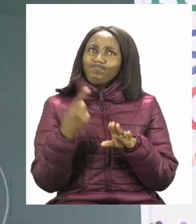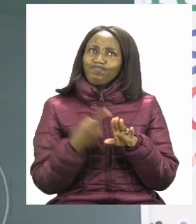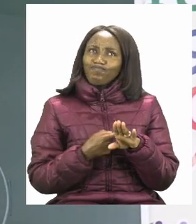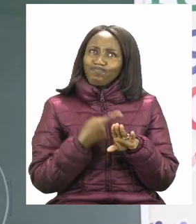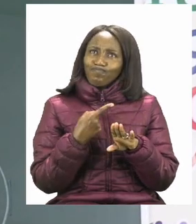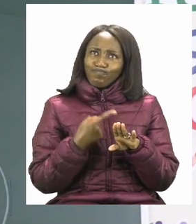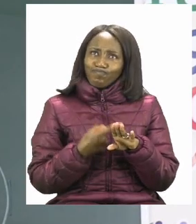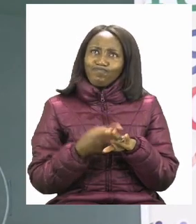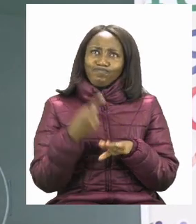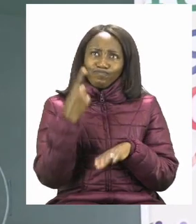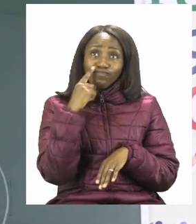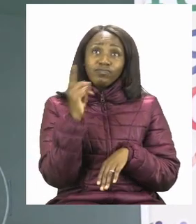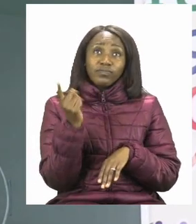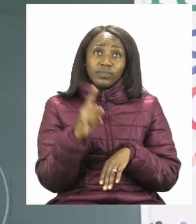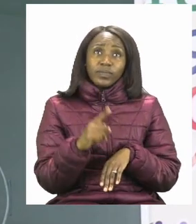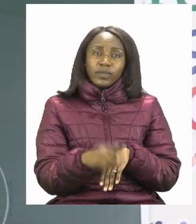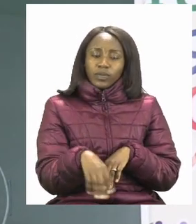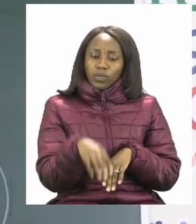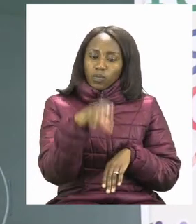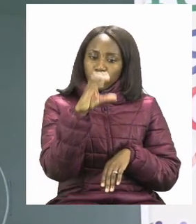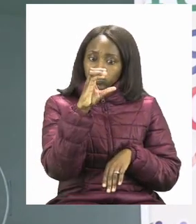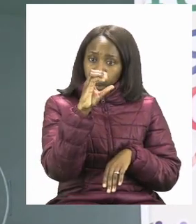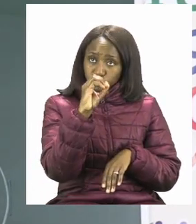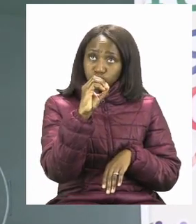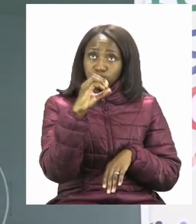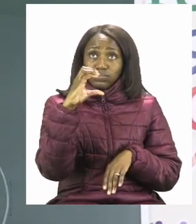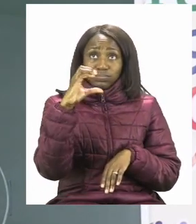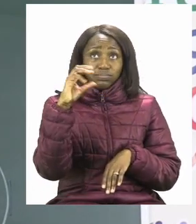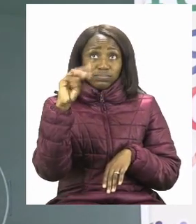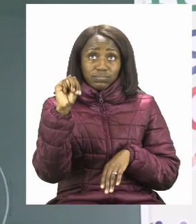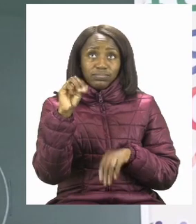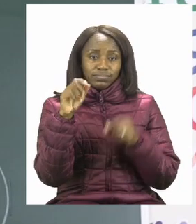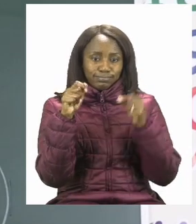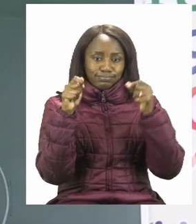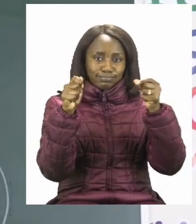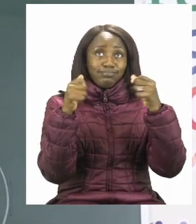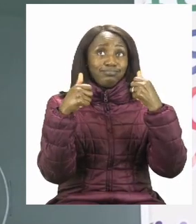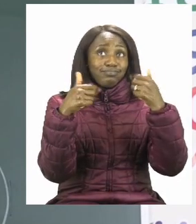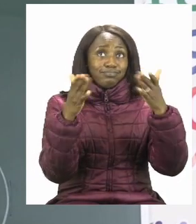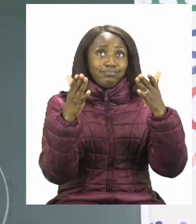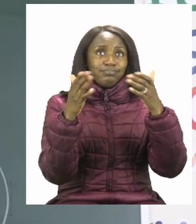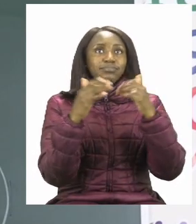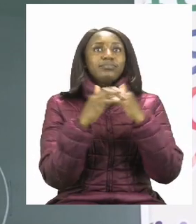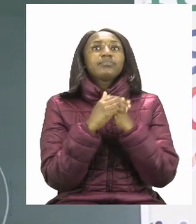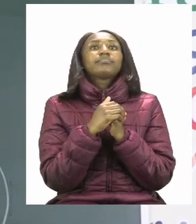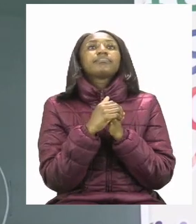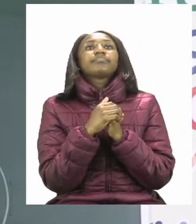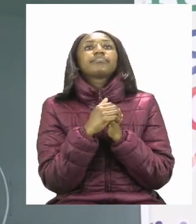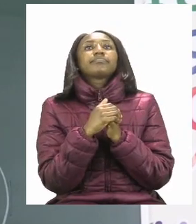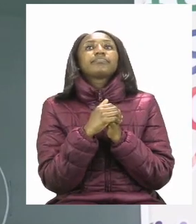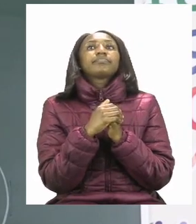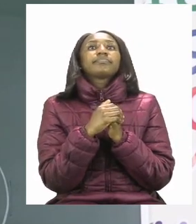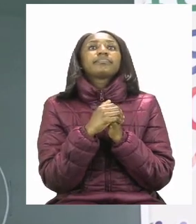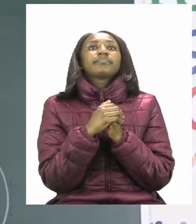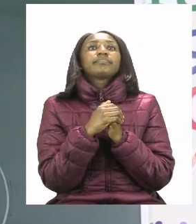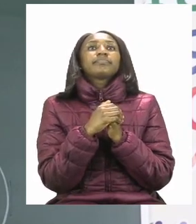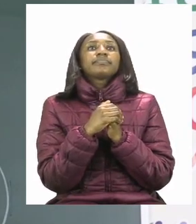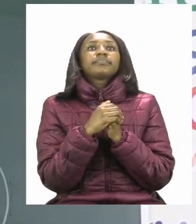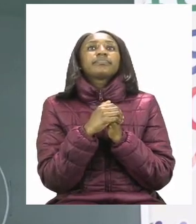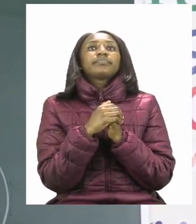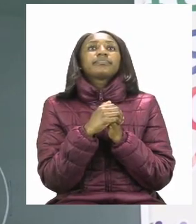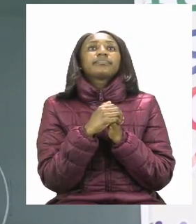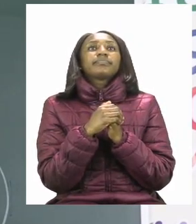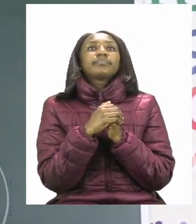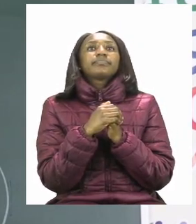on the starting point line, you put your 0 centimeters, the one that is on your ruler.